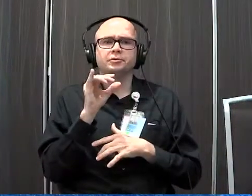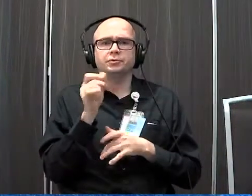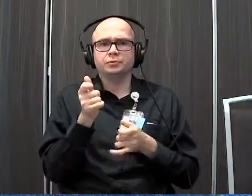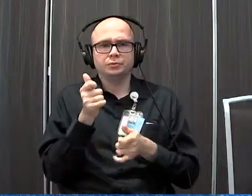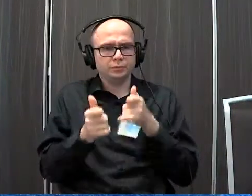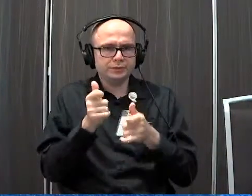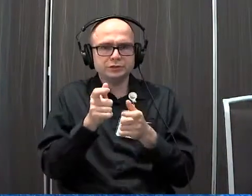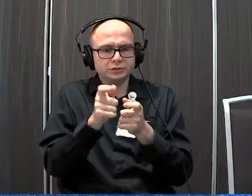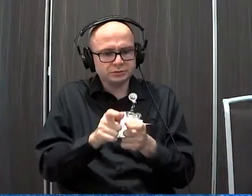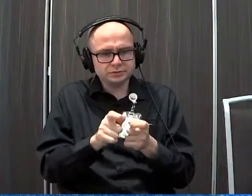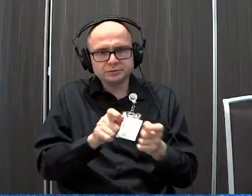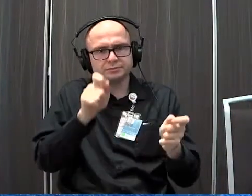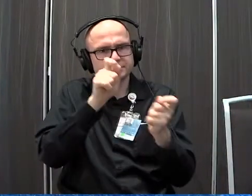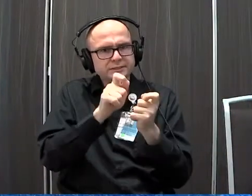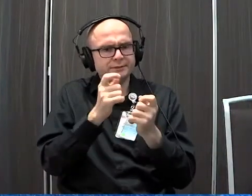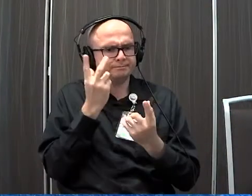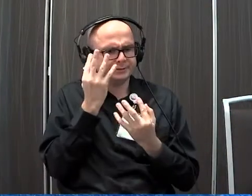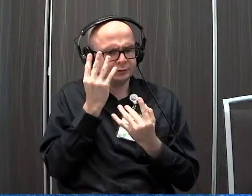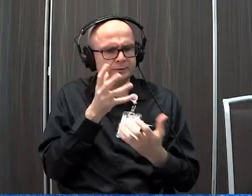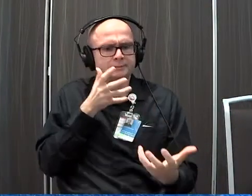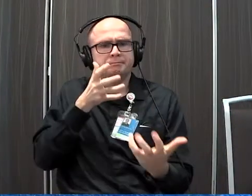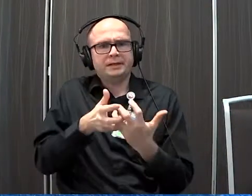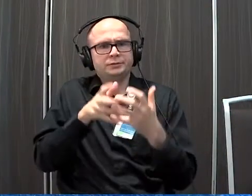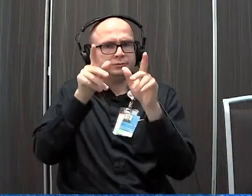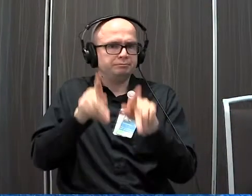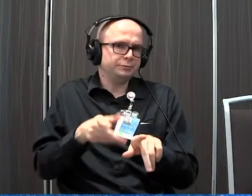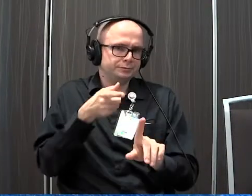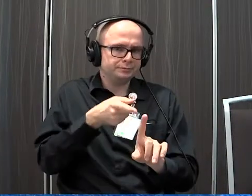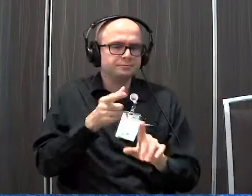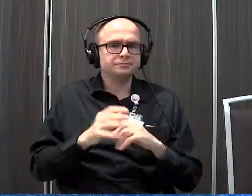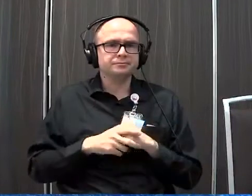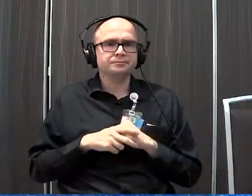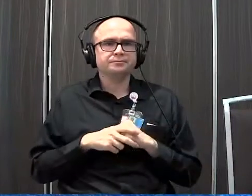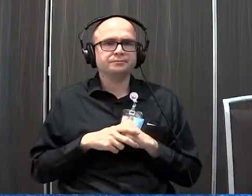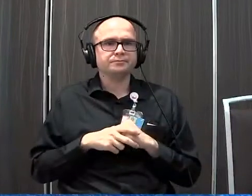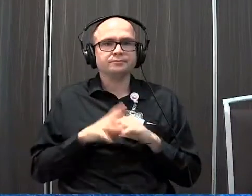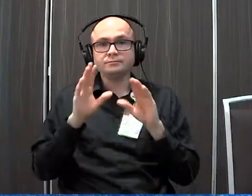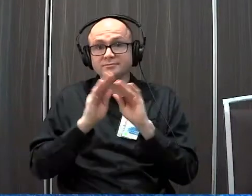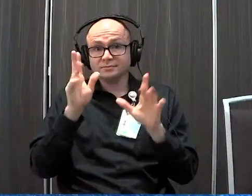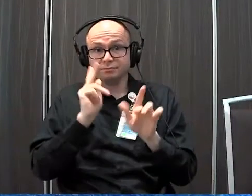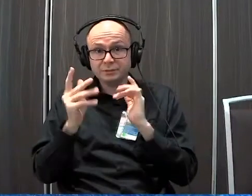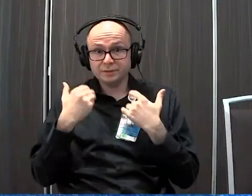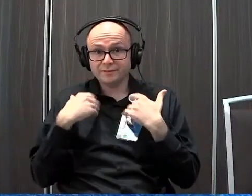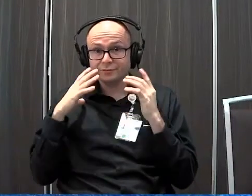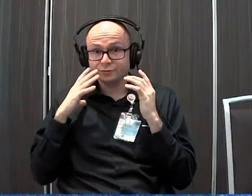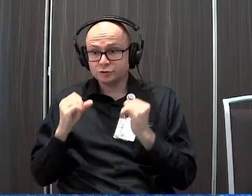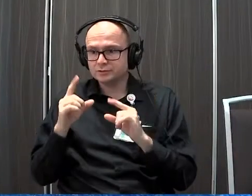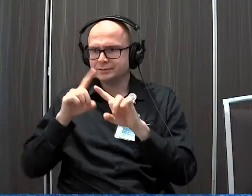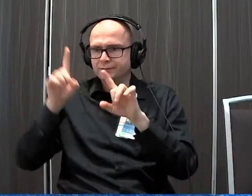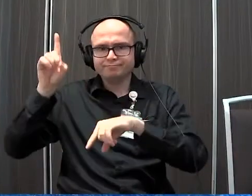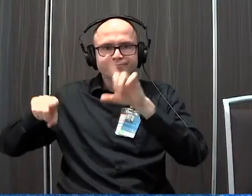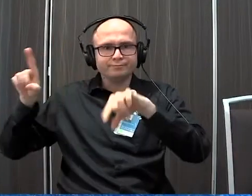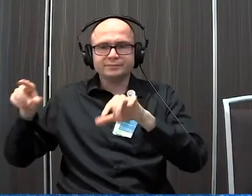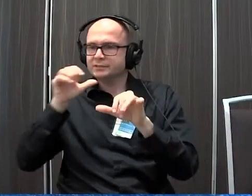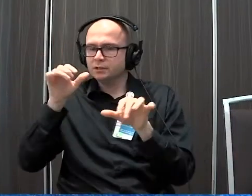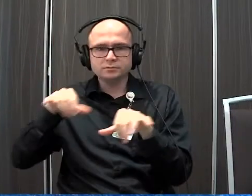specific considerations should we be making for this specific student? Because of course, individuals with charge are so different that we can't possibly